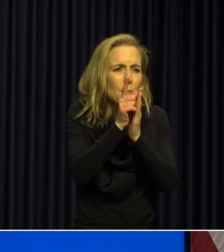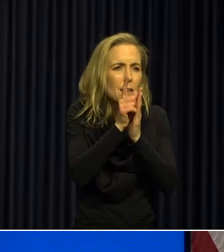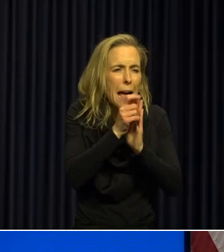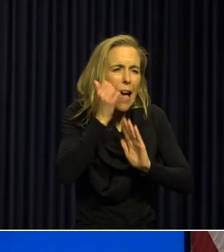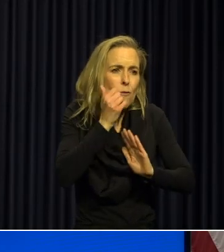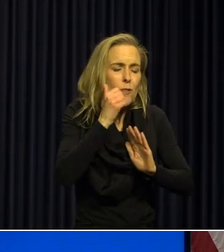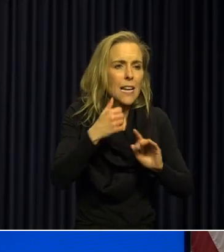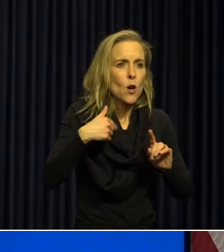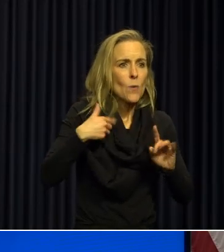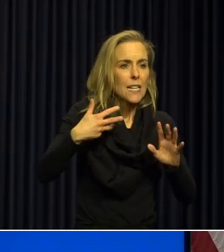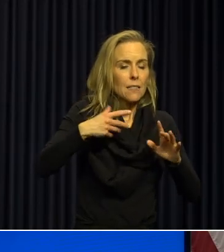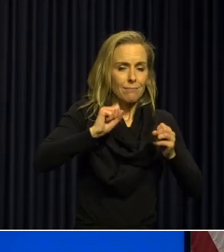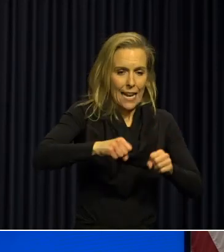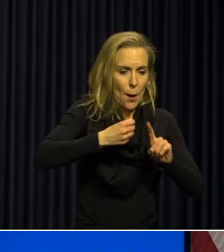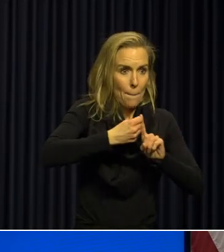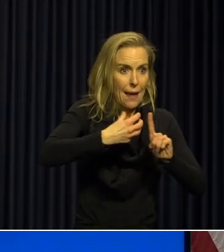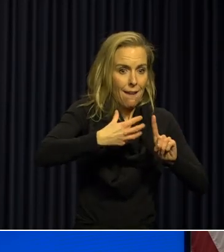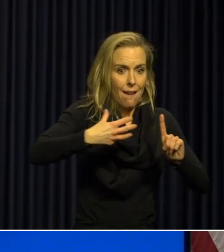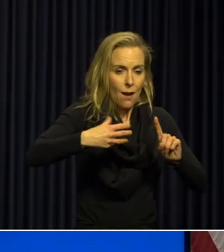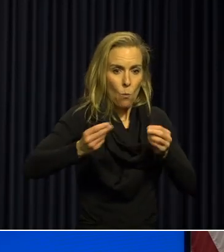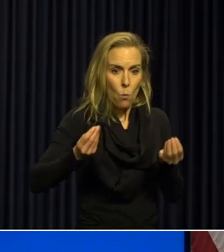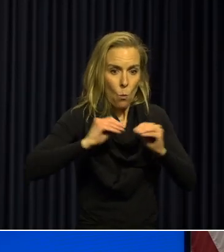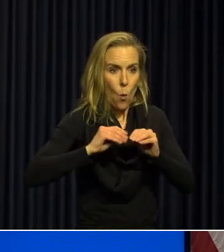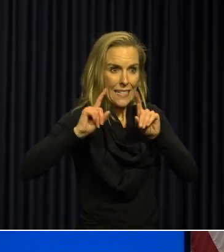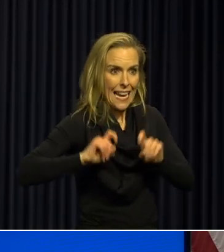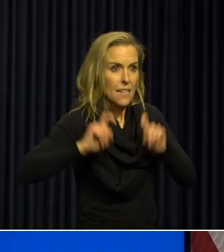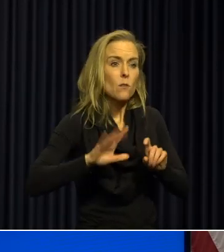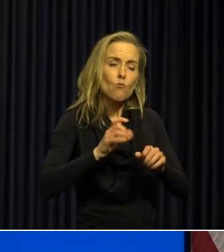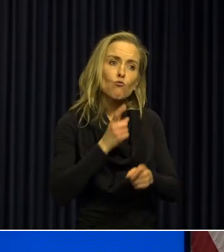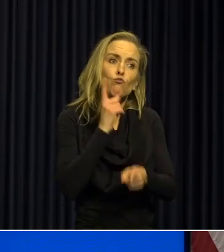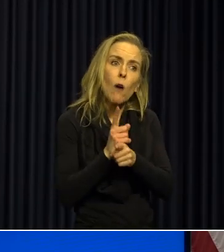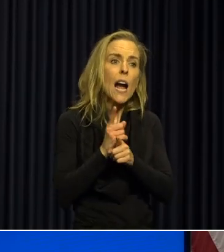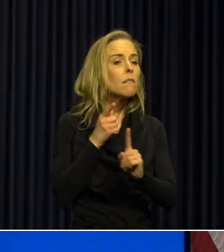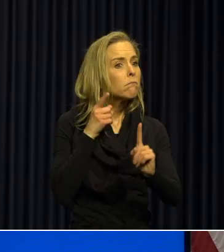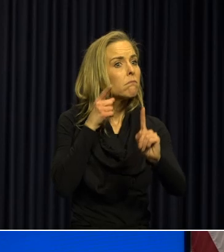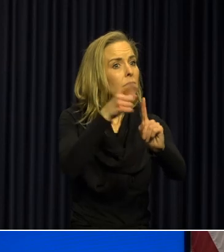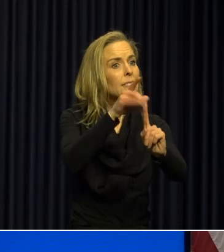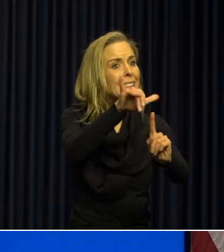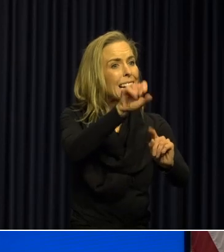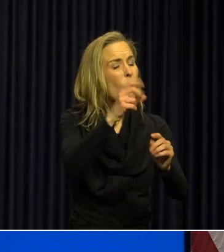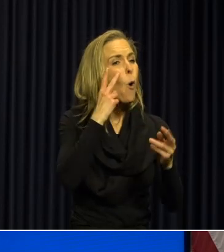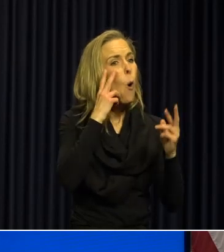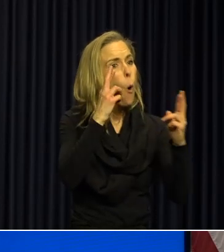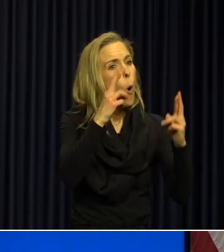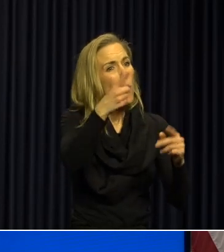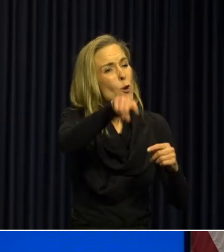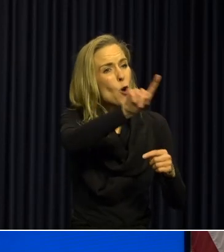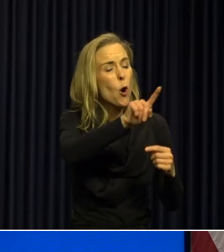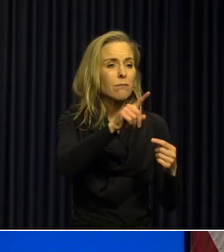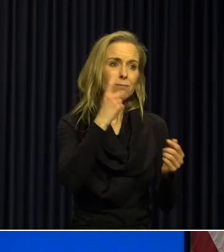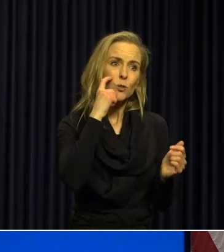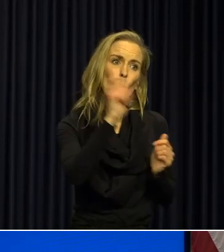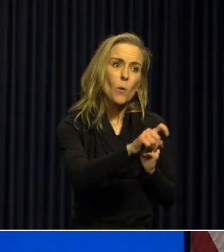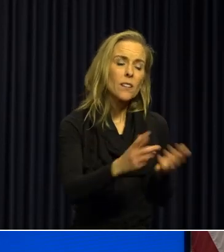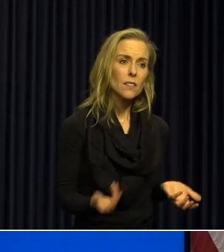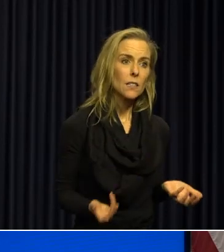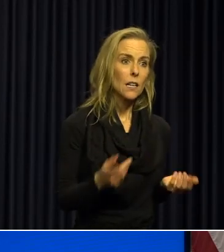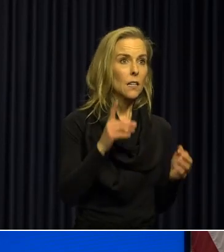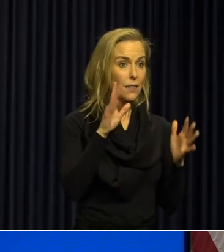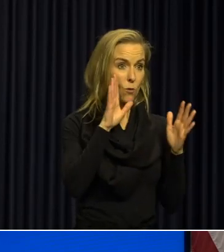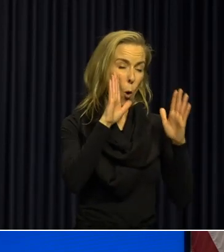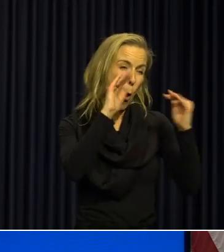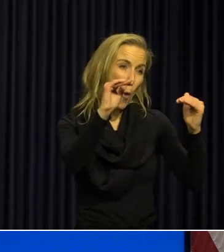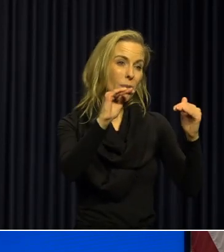We expand testing. Folks, we are moving in the right direction, and I hope you see that. There is hope. There is